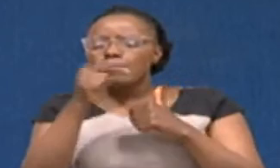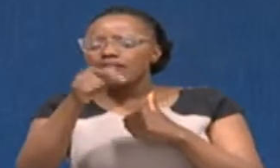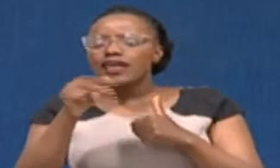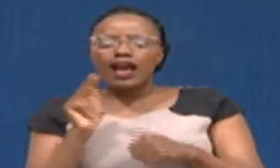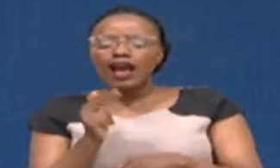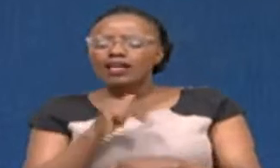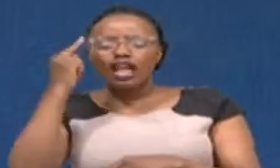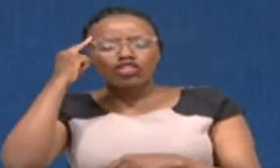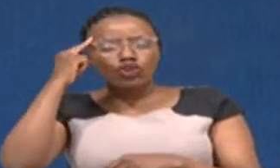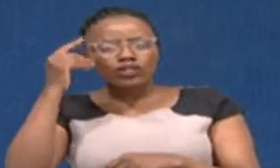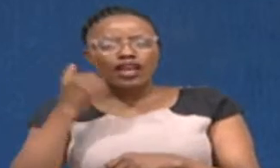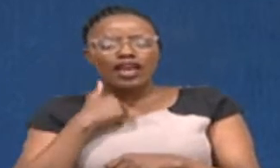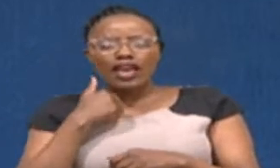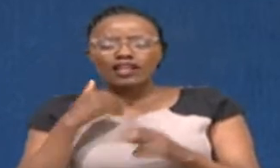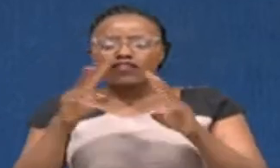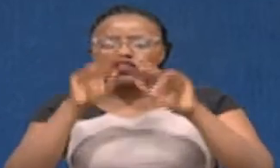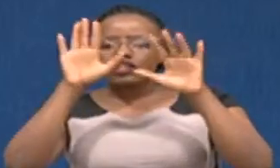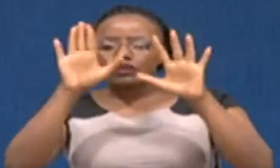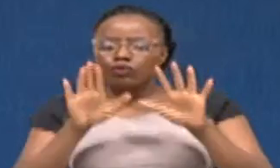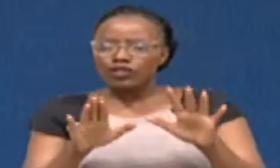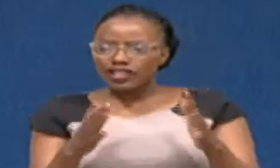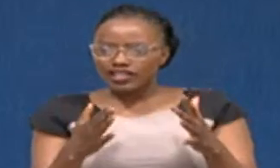thought